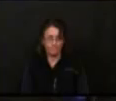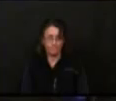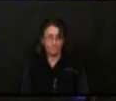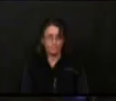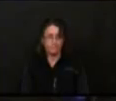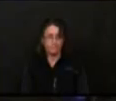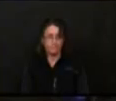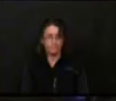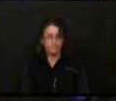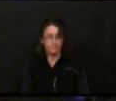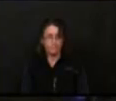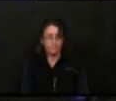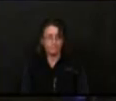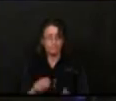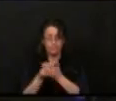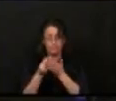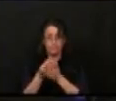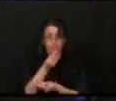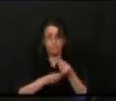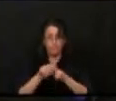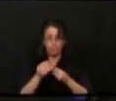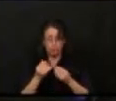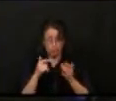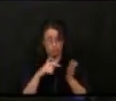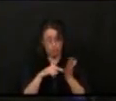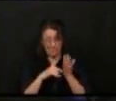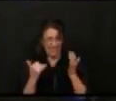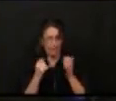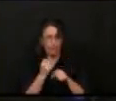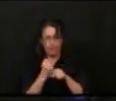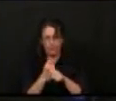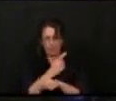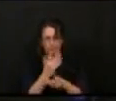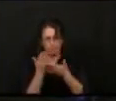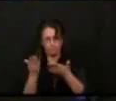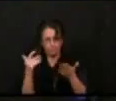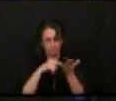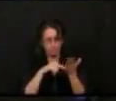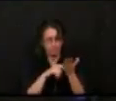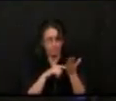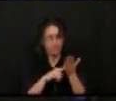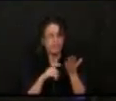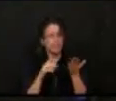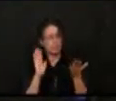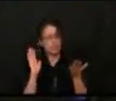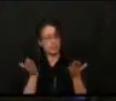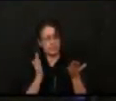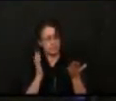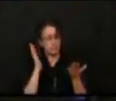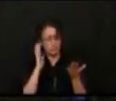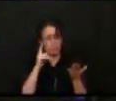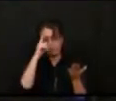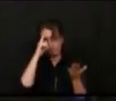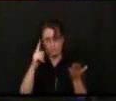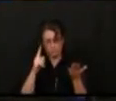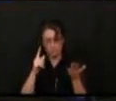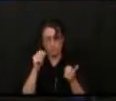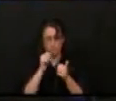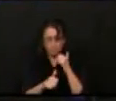correctly, contemplates about a penny increase in the tax rate. But the individual impact of that